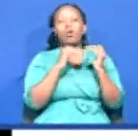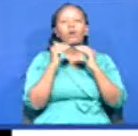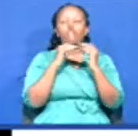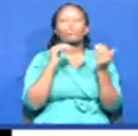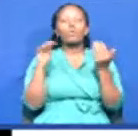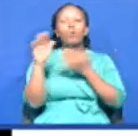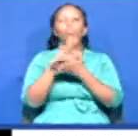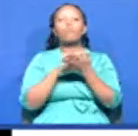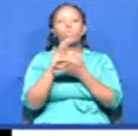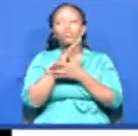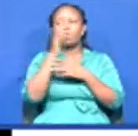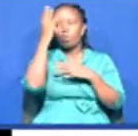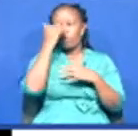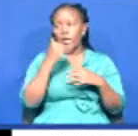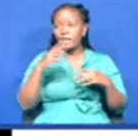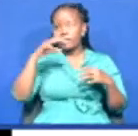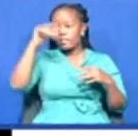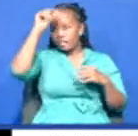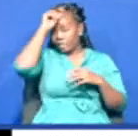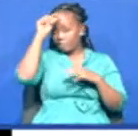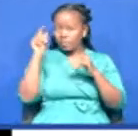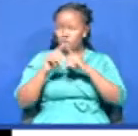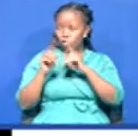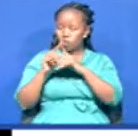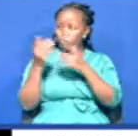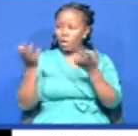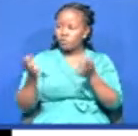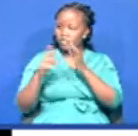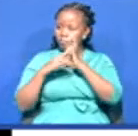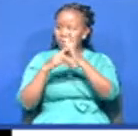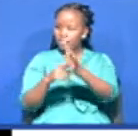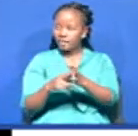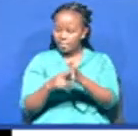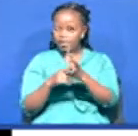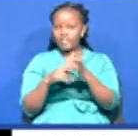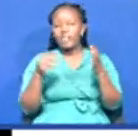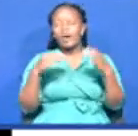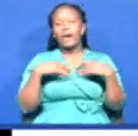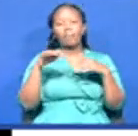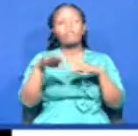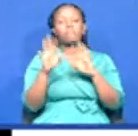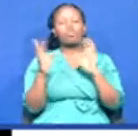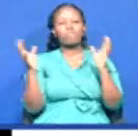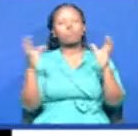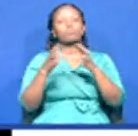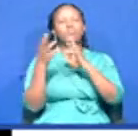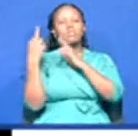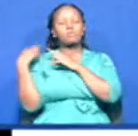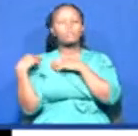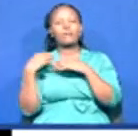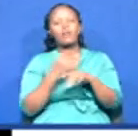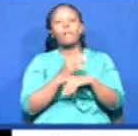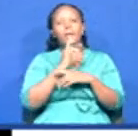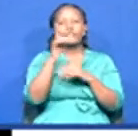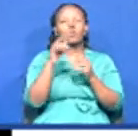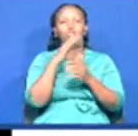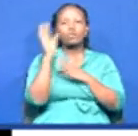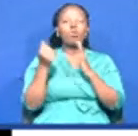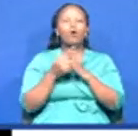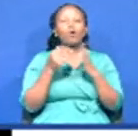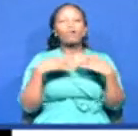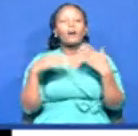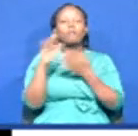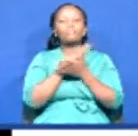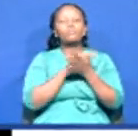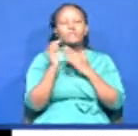the government, as is represented here, is the referee and making sure that we're all playing by the same